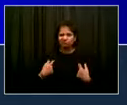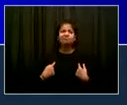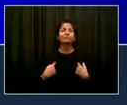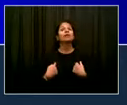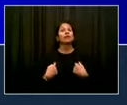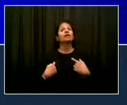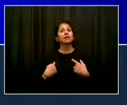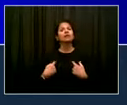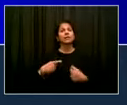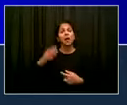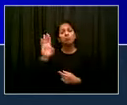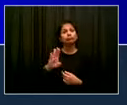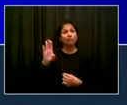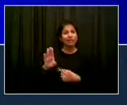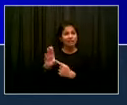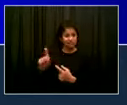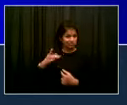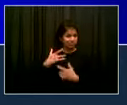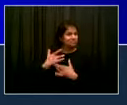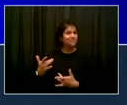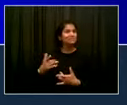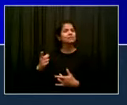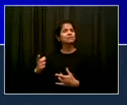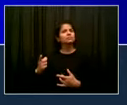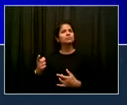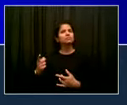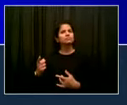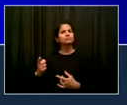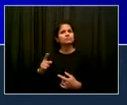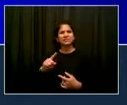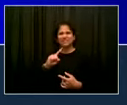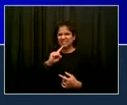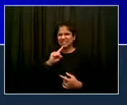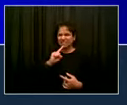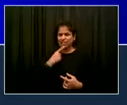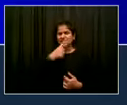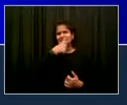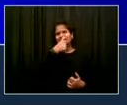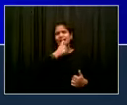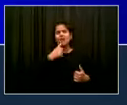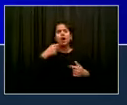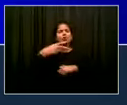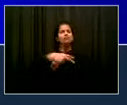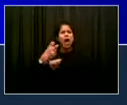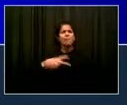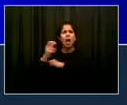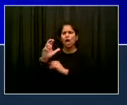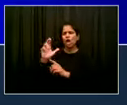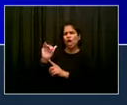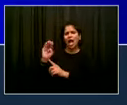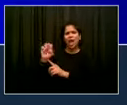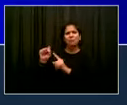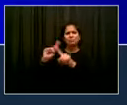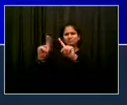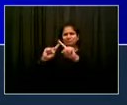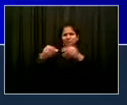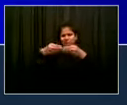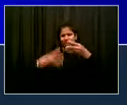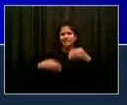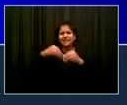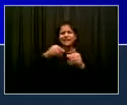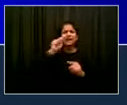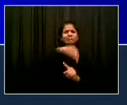have had some of the hardest problems with crime of anywhere in New York City. There are parts of Brooklyn, sadly,